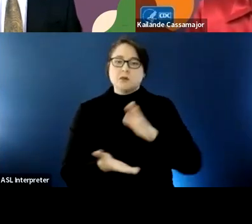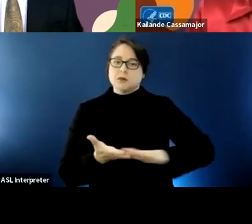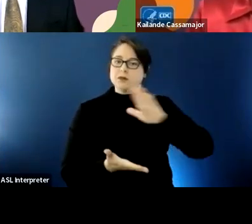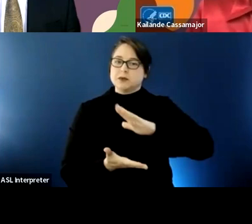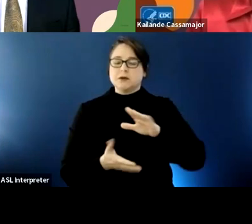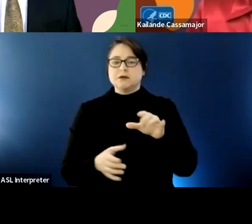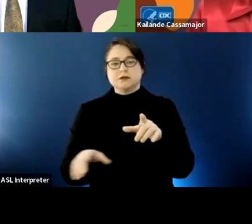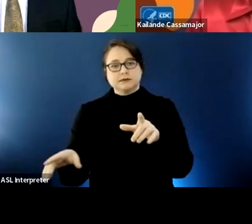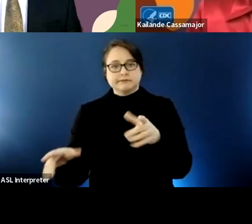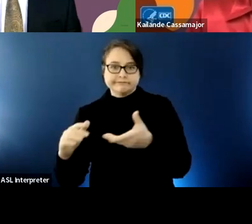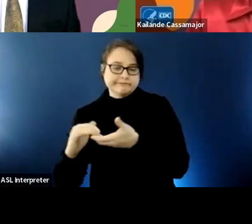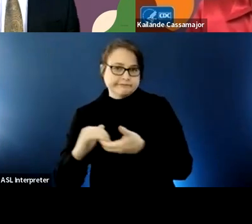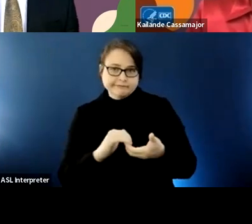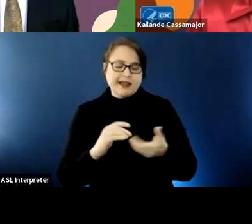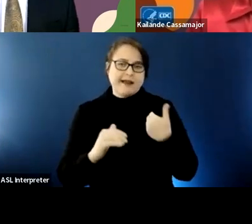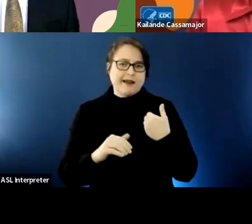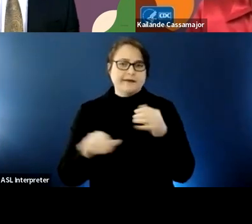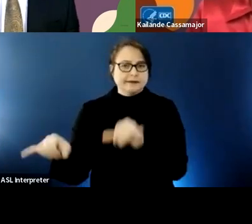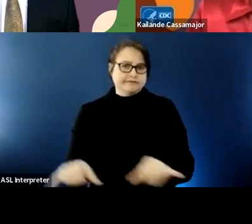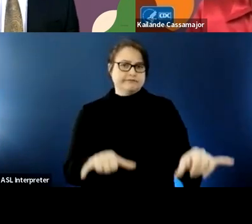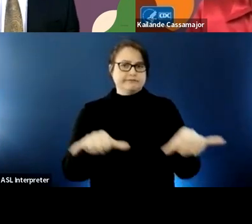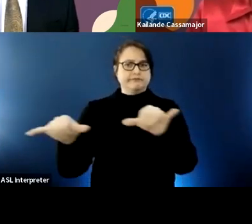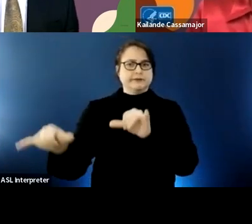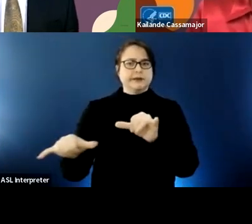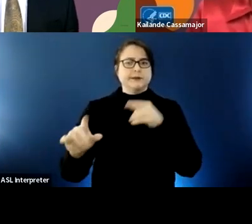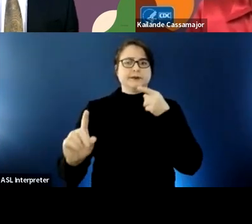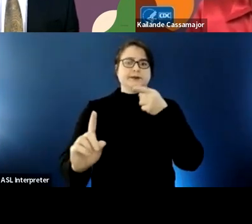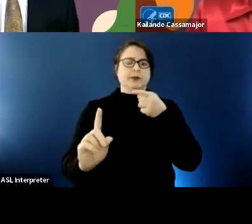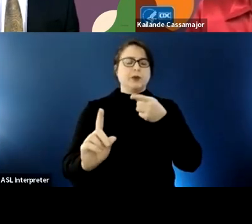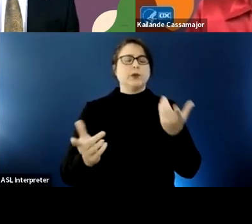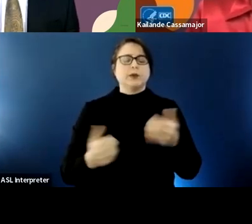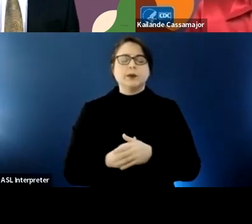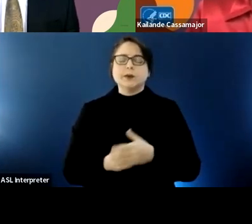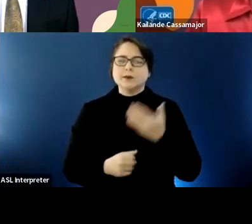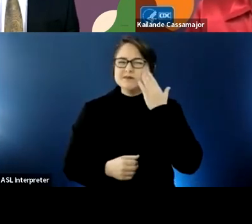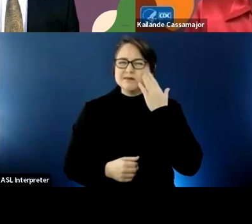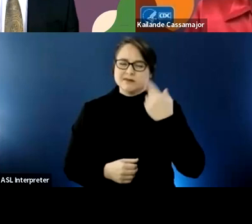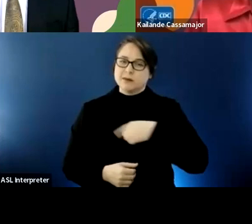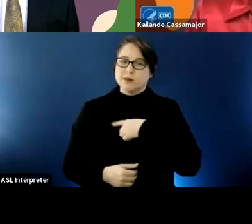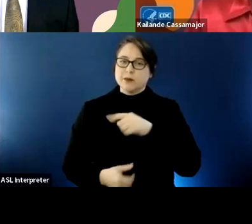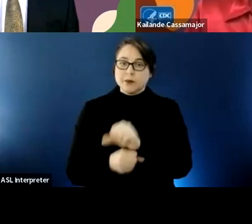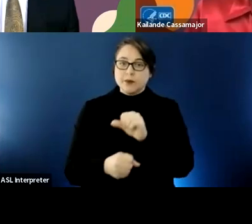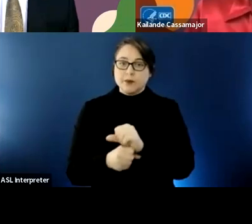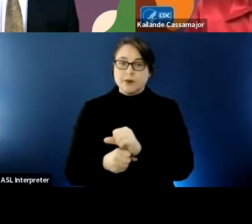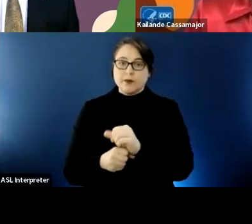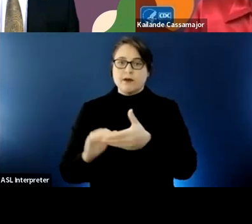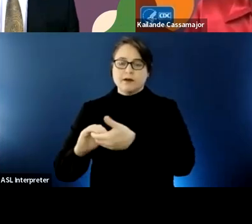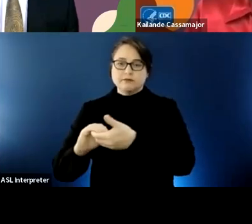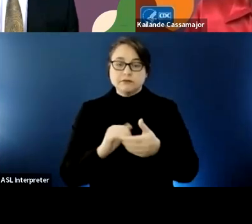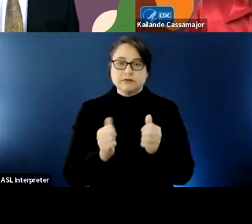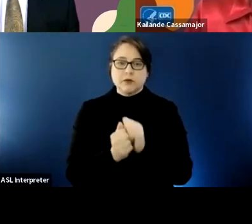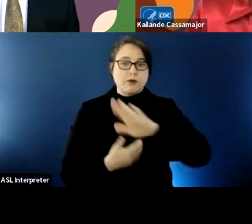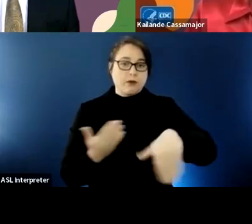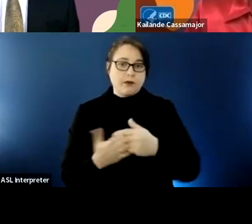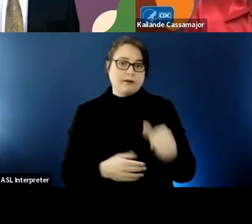mission. I know that we work collectively and cohesively with all the other historically Black medical